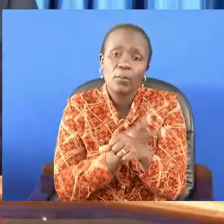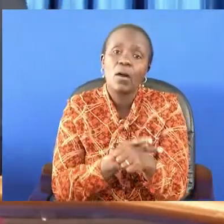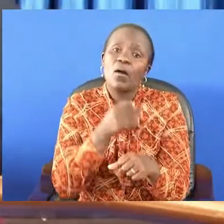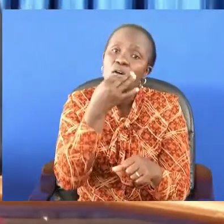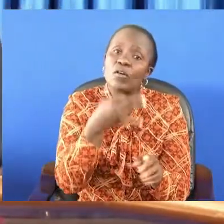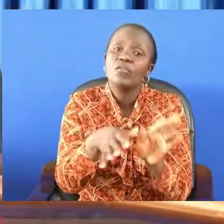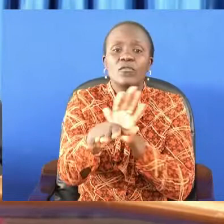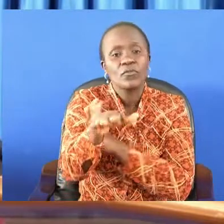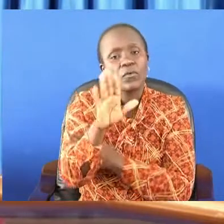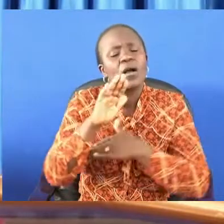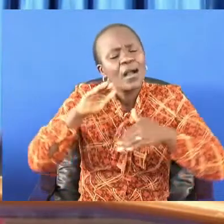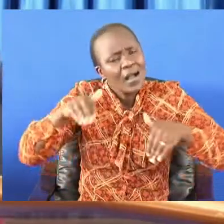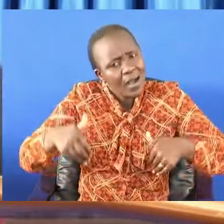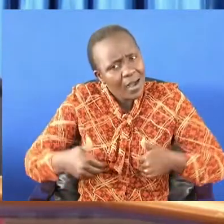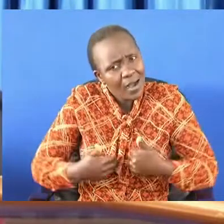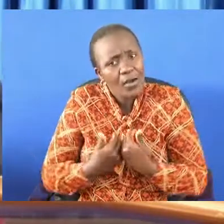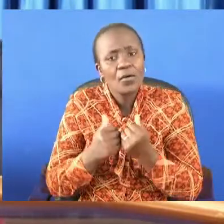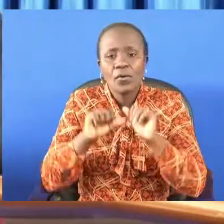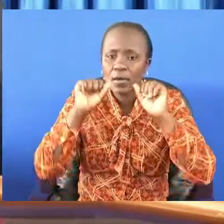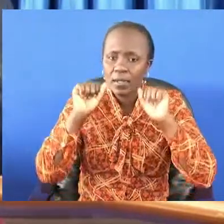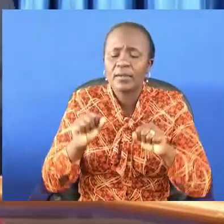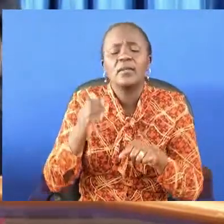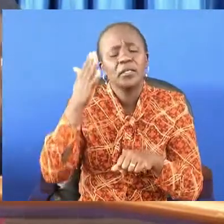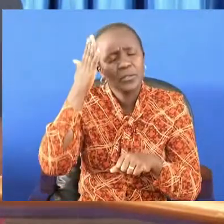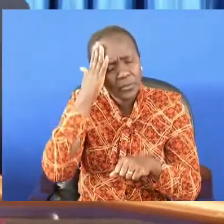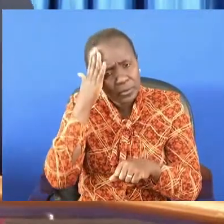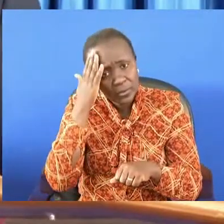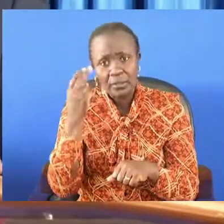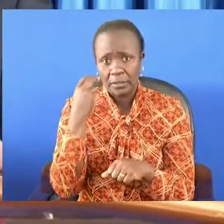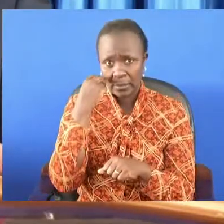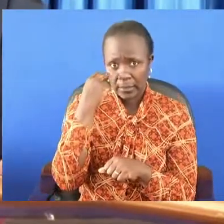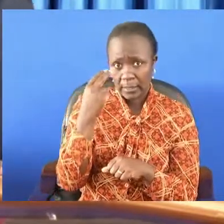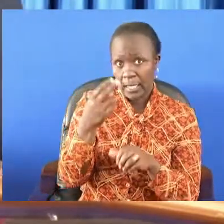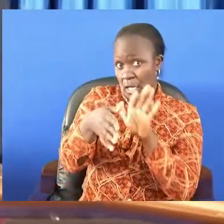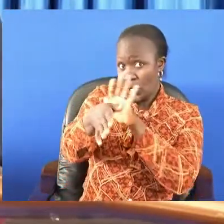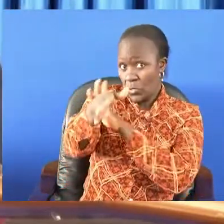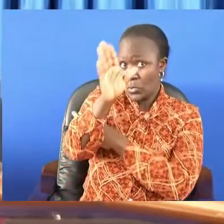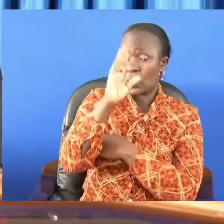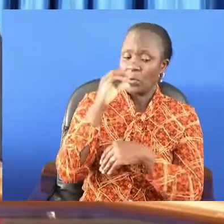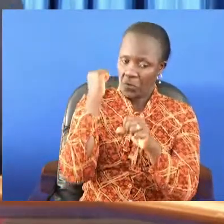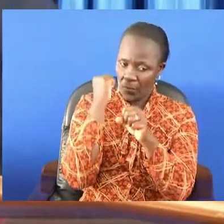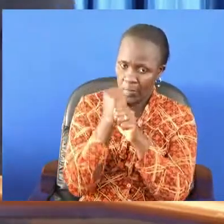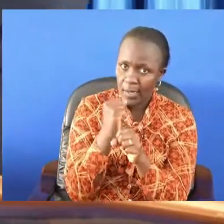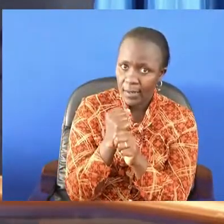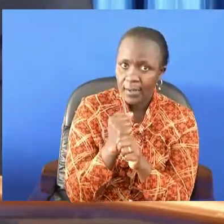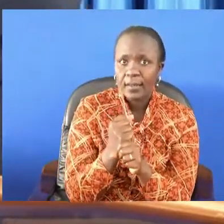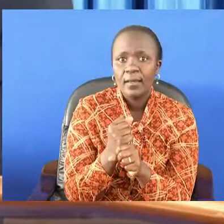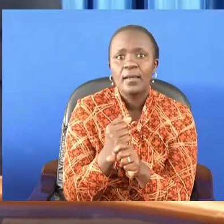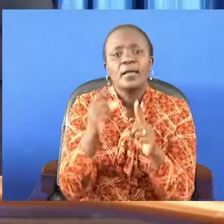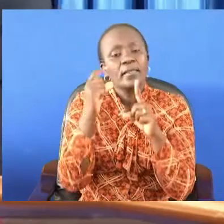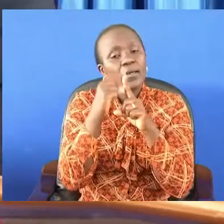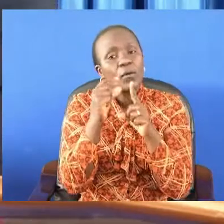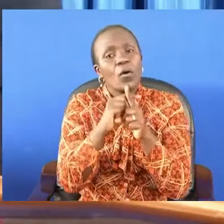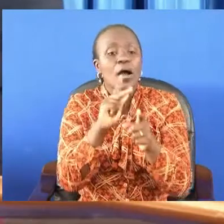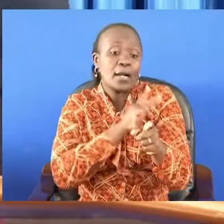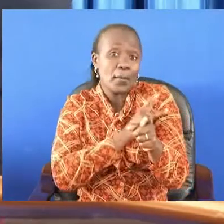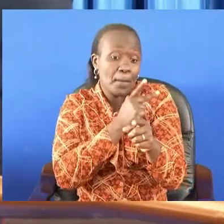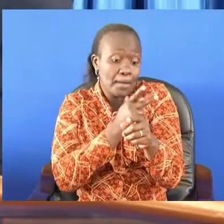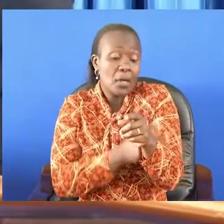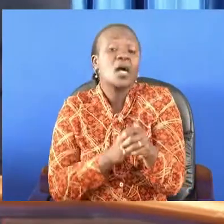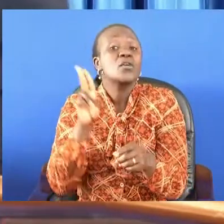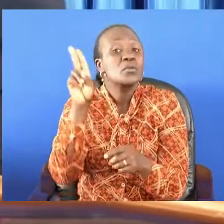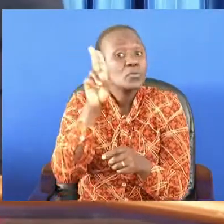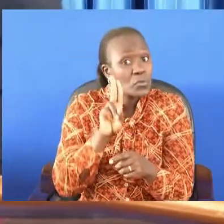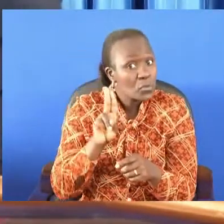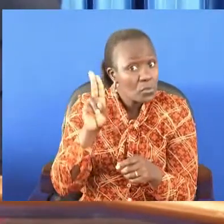of God? How can one be able to see God at work? And the word power, as is